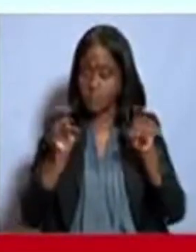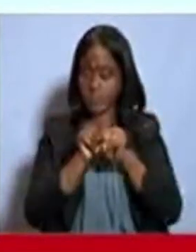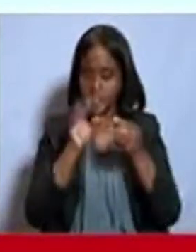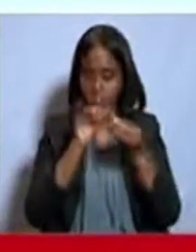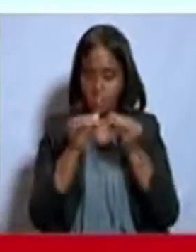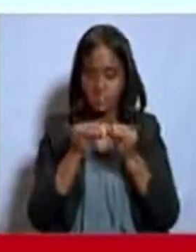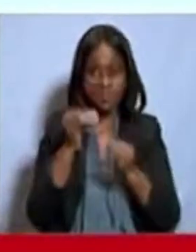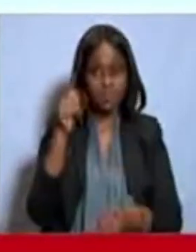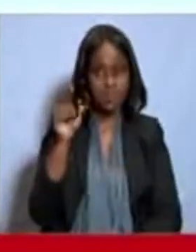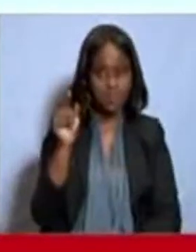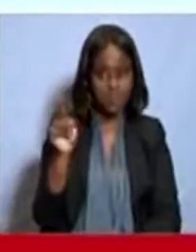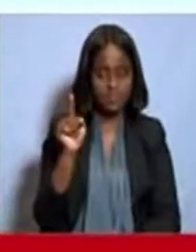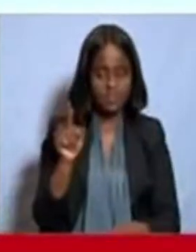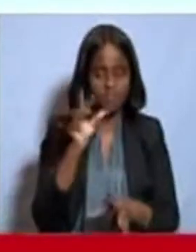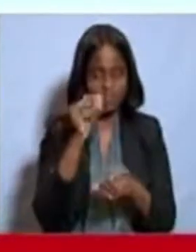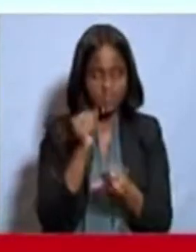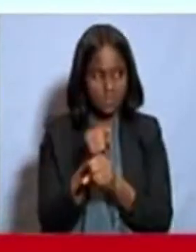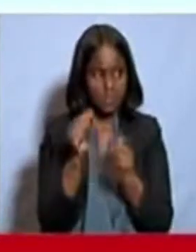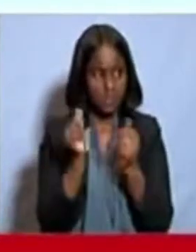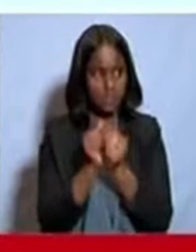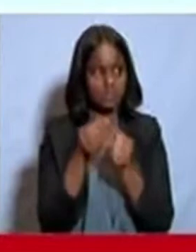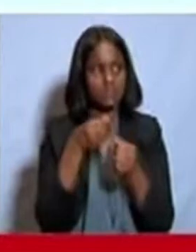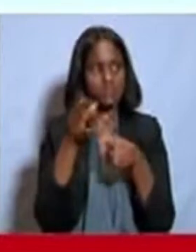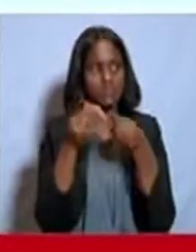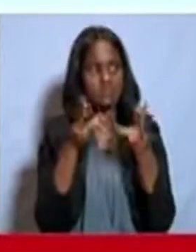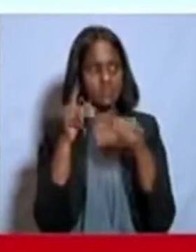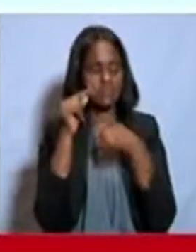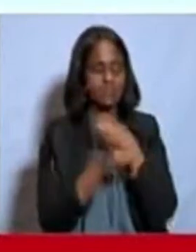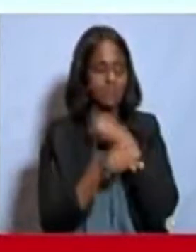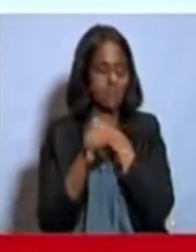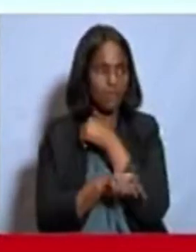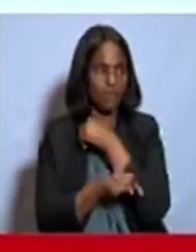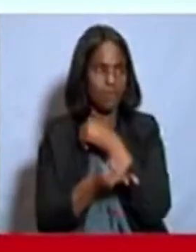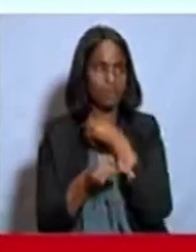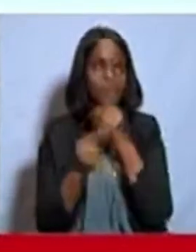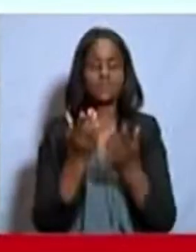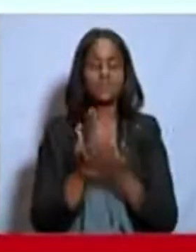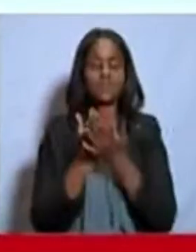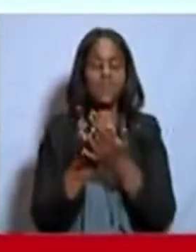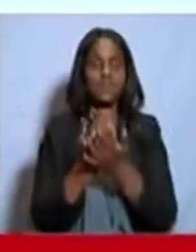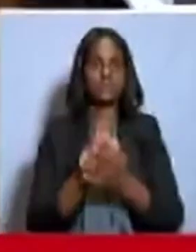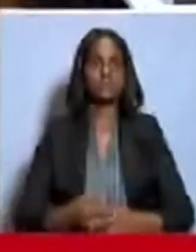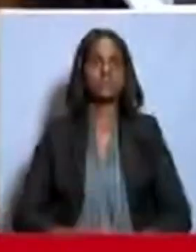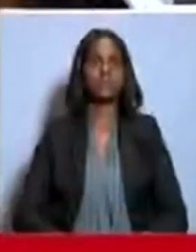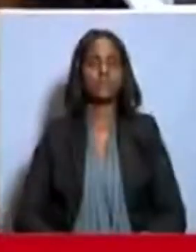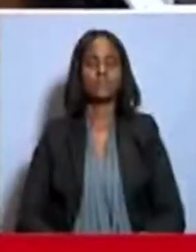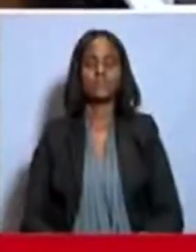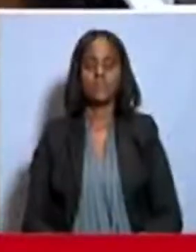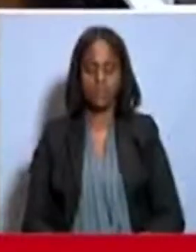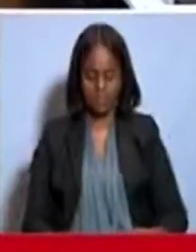Appendix 21, receipts and disposal details. I submit.